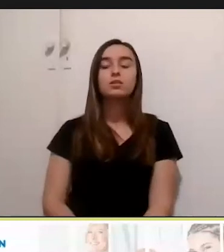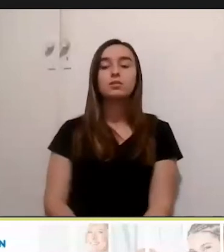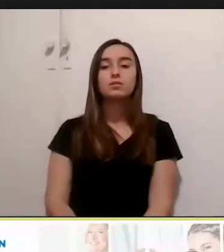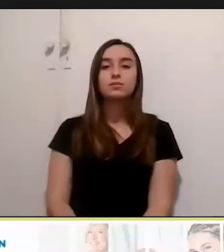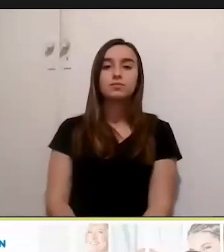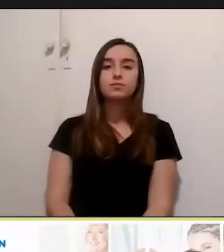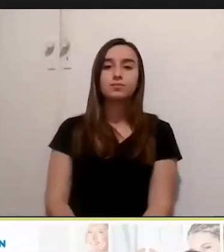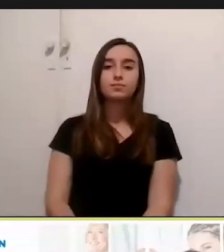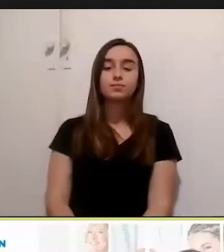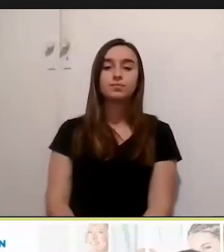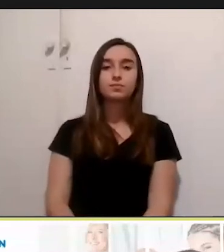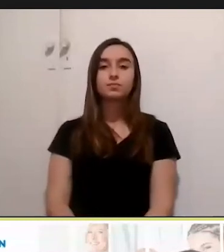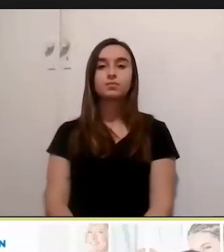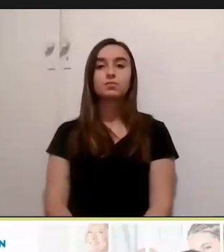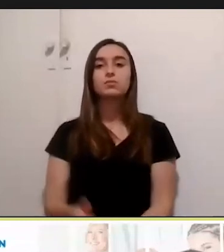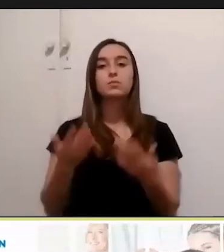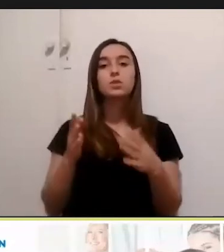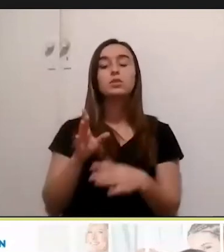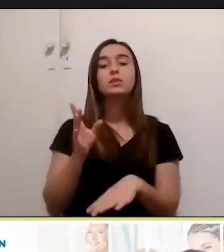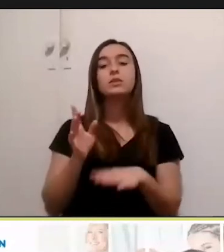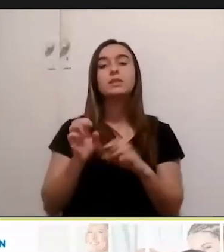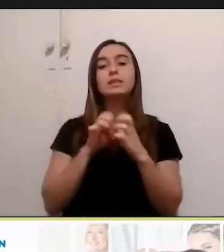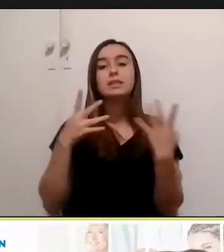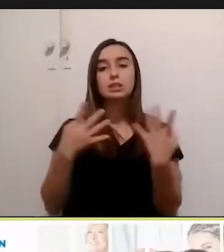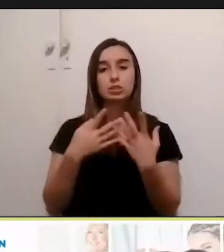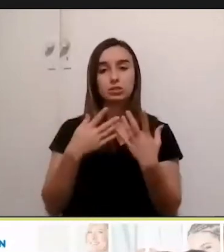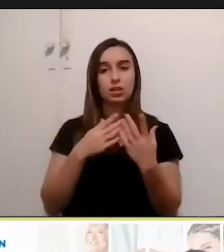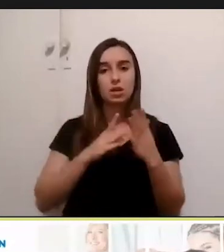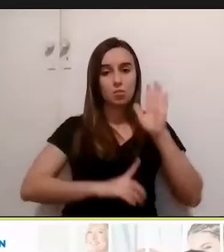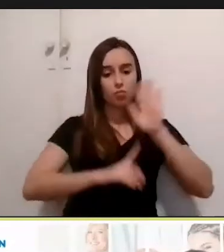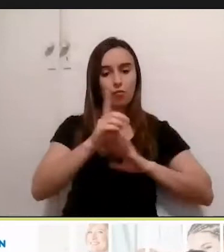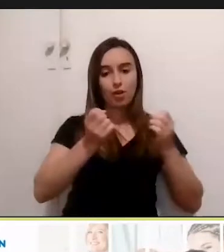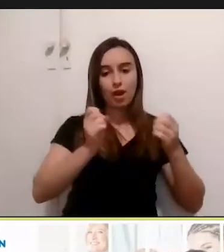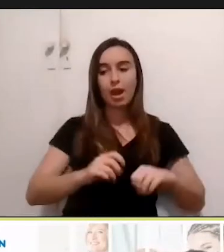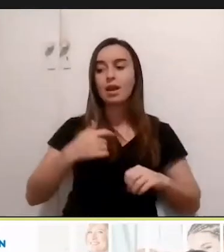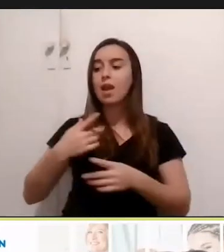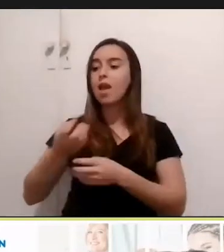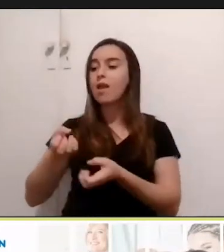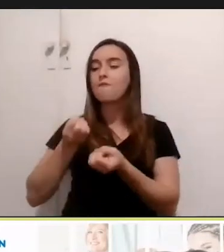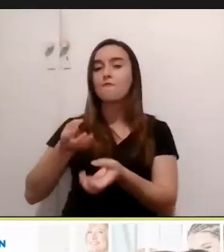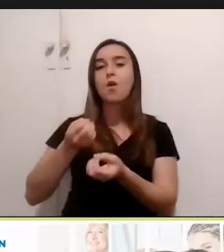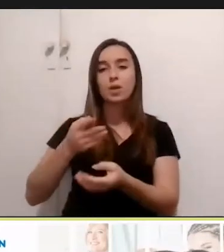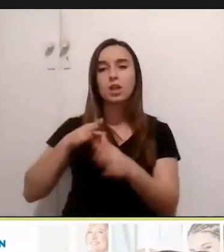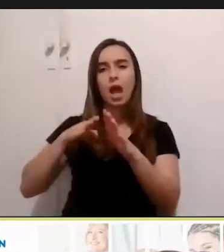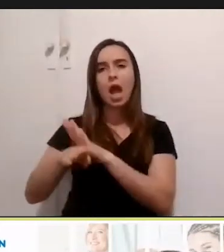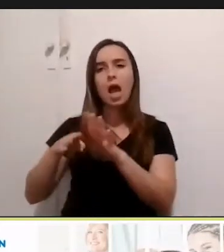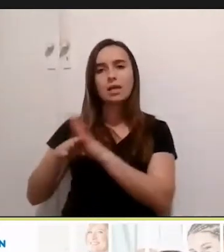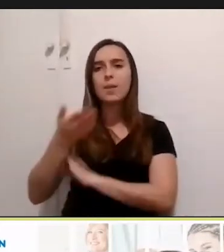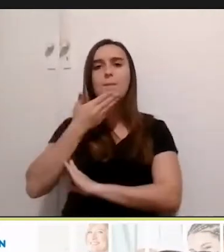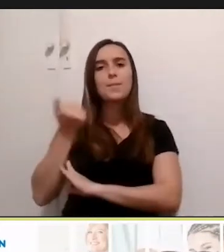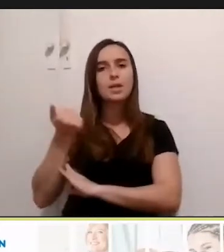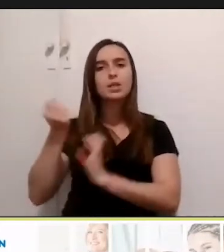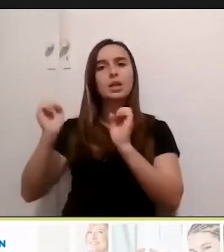to improve digital literacy and access to the information society for people with